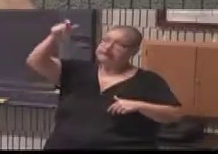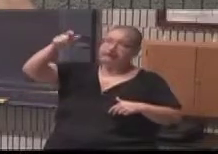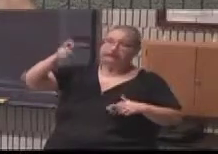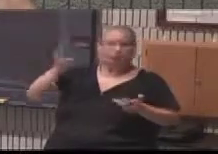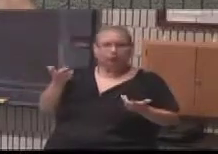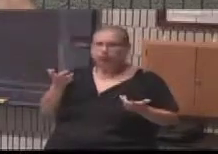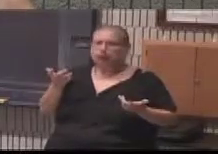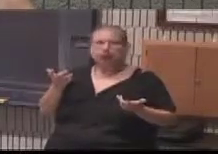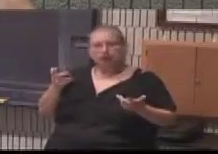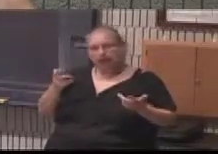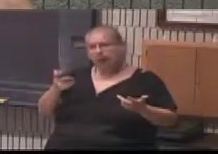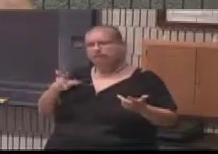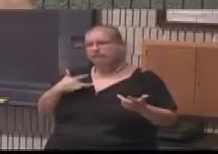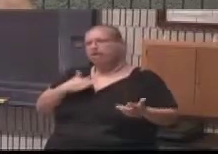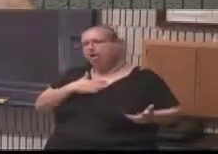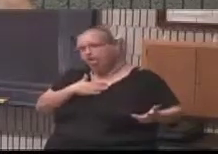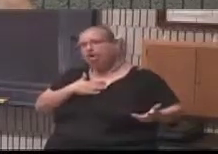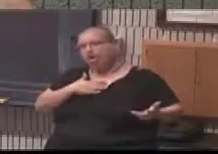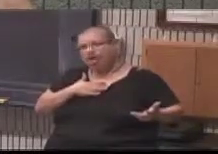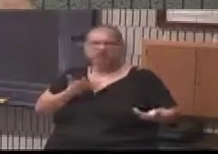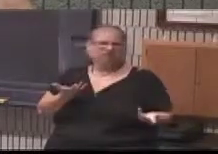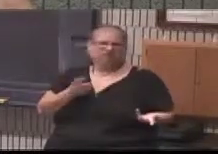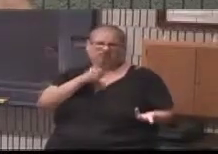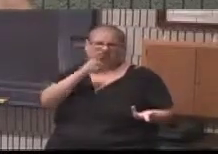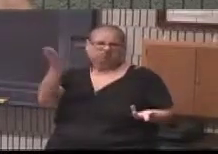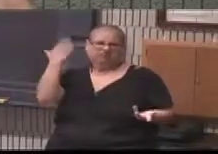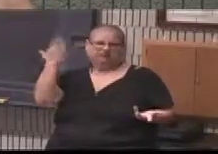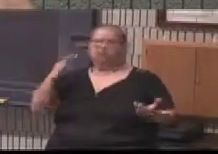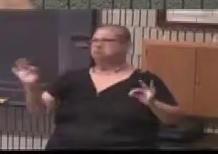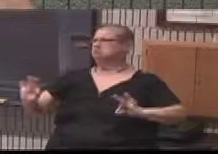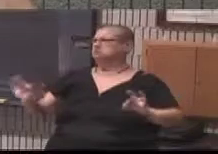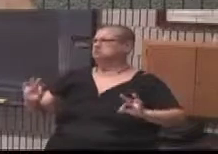I said, was so unusual for me because I always ran upstairs.